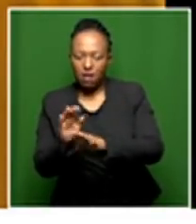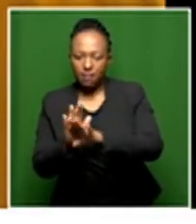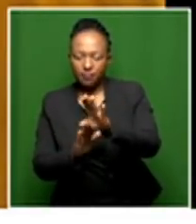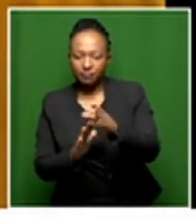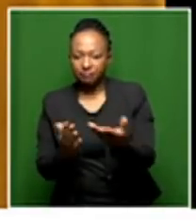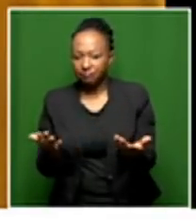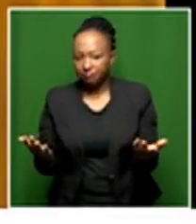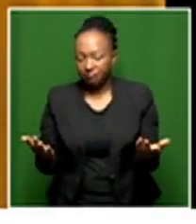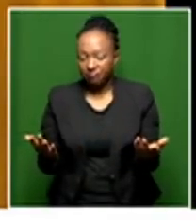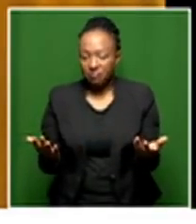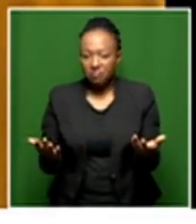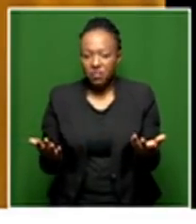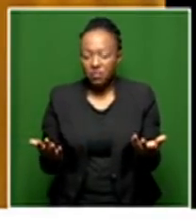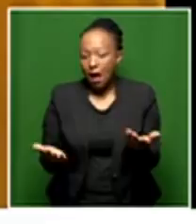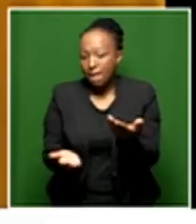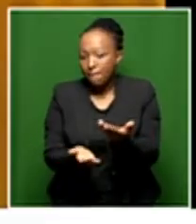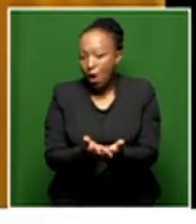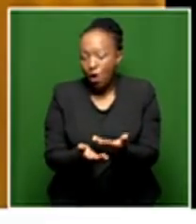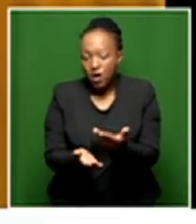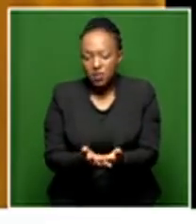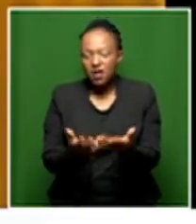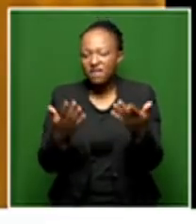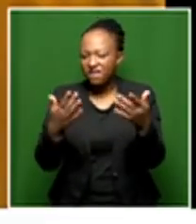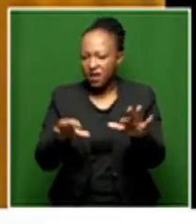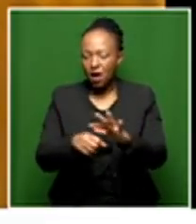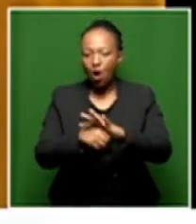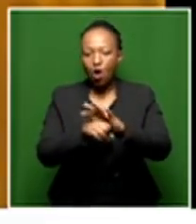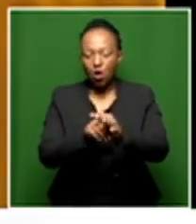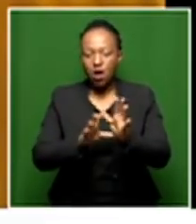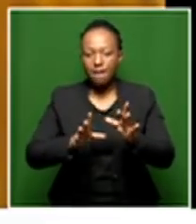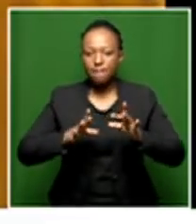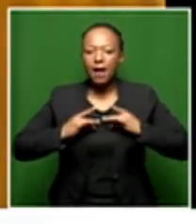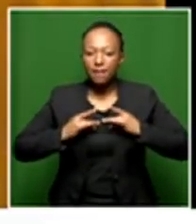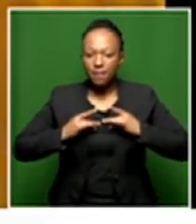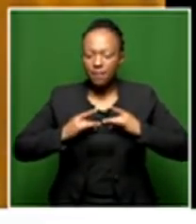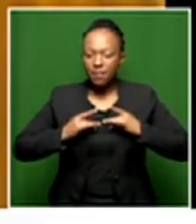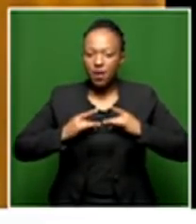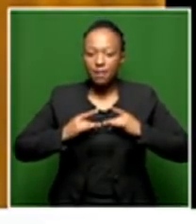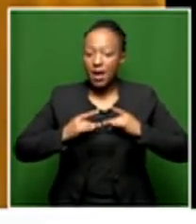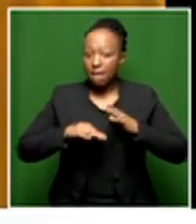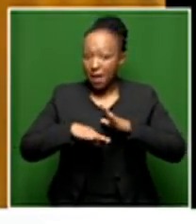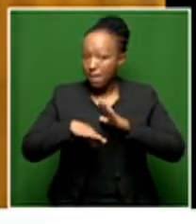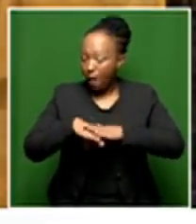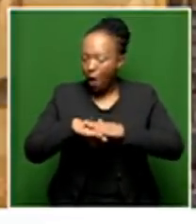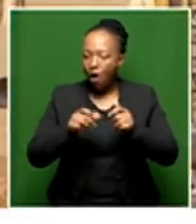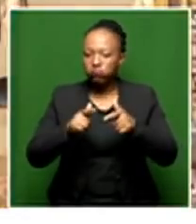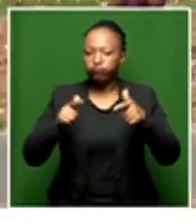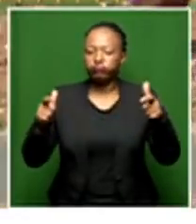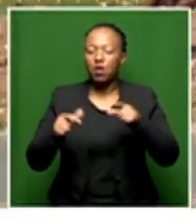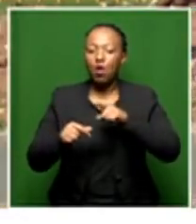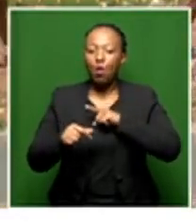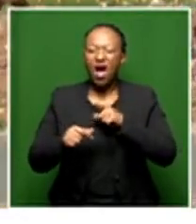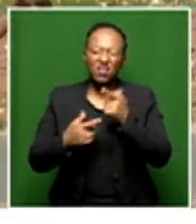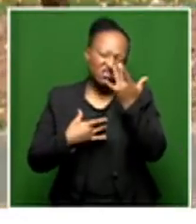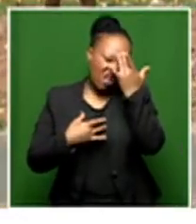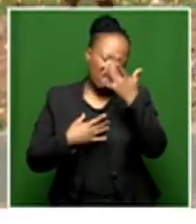they may have been infected to a much greater extent than what we are picking up in the data, but because their disease tends to be